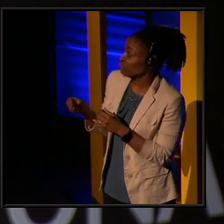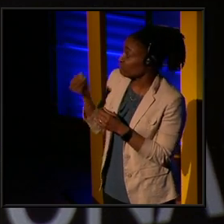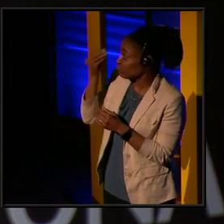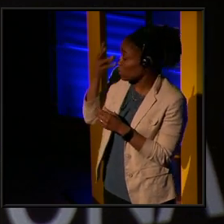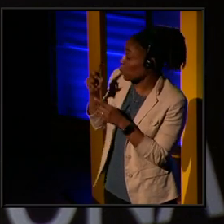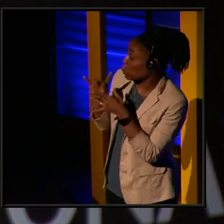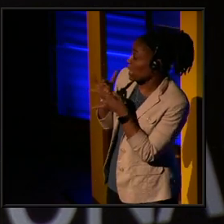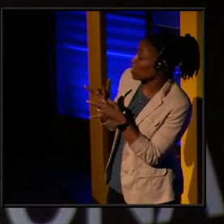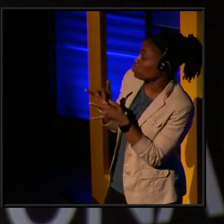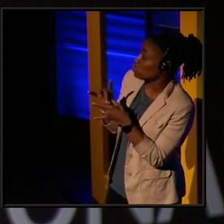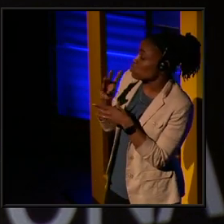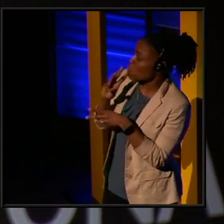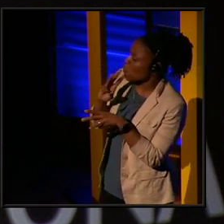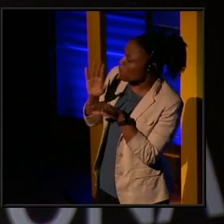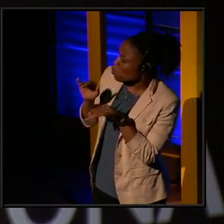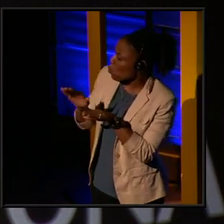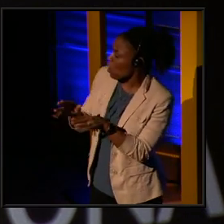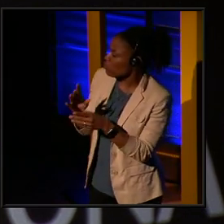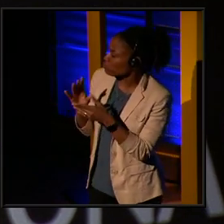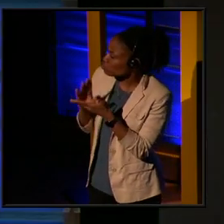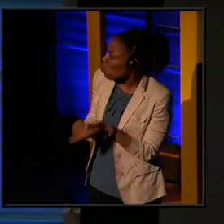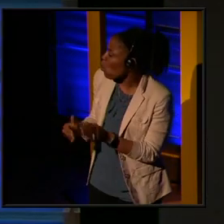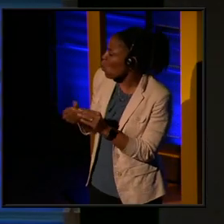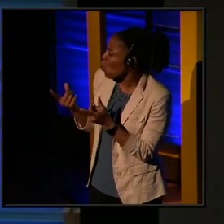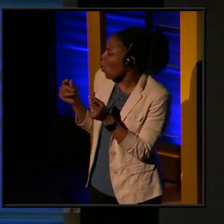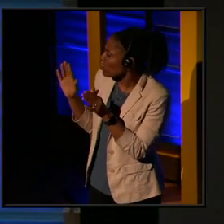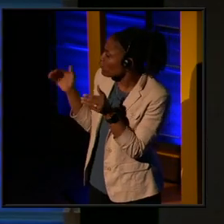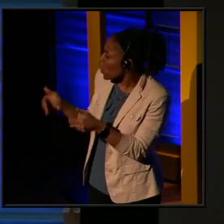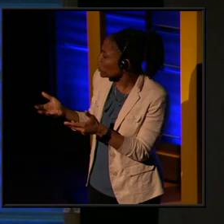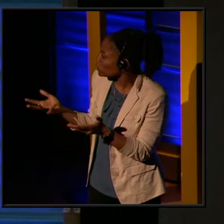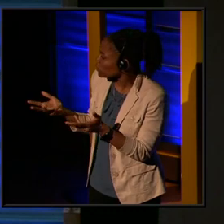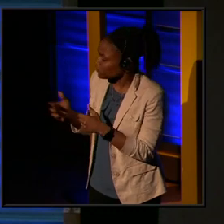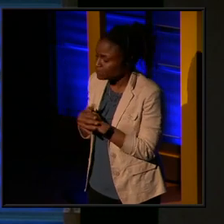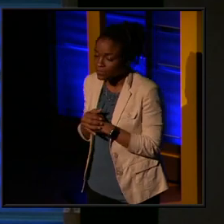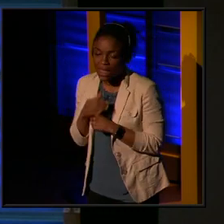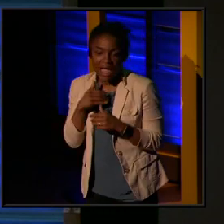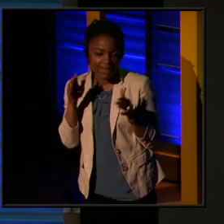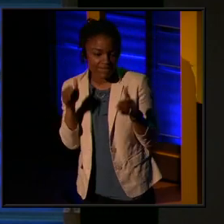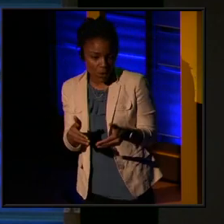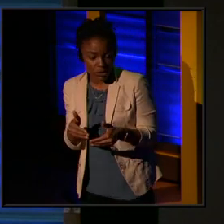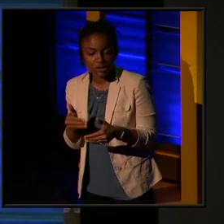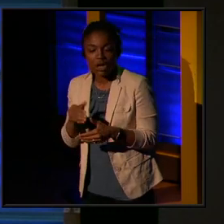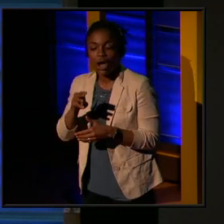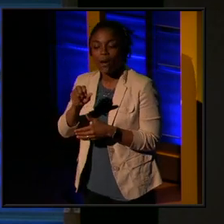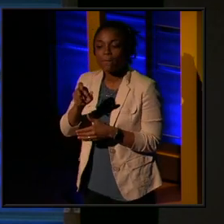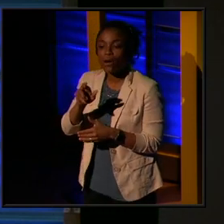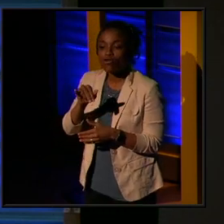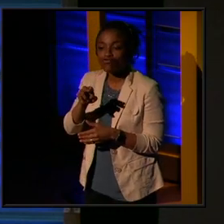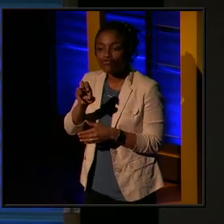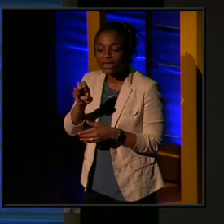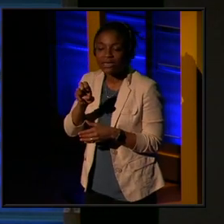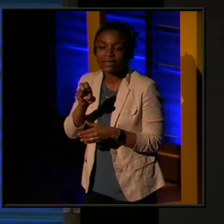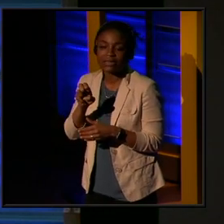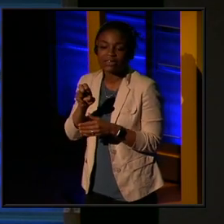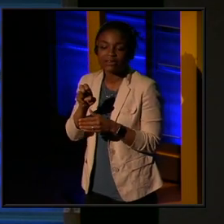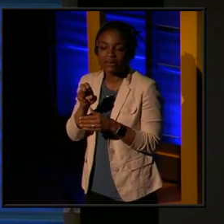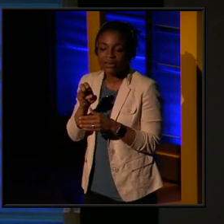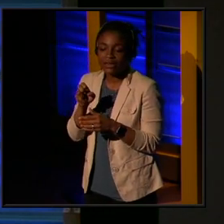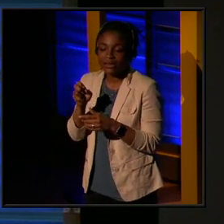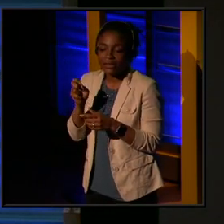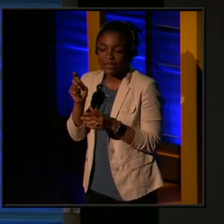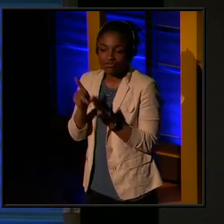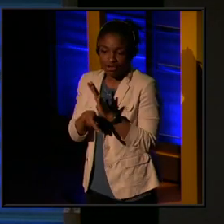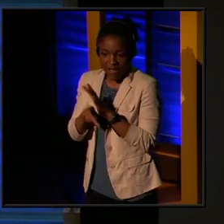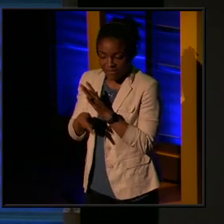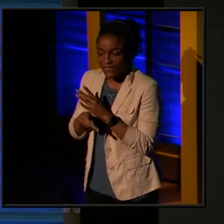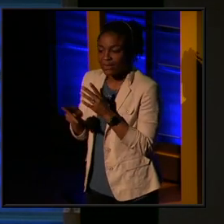what is your focus and why? I've always chosen to focus on marine trafficking in the last few years, and it's because when I was spending